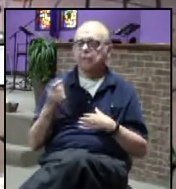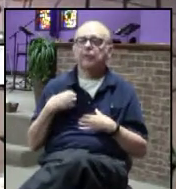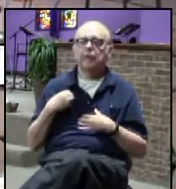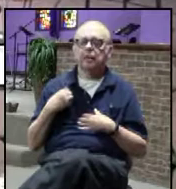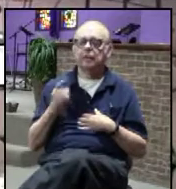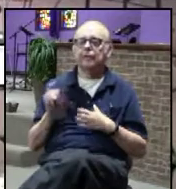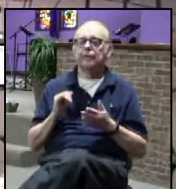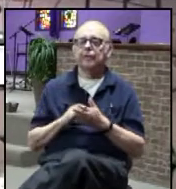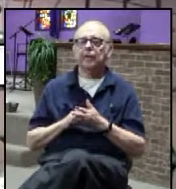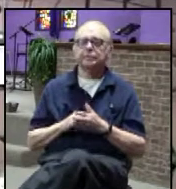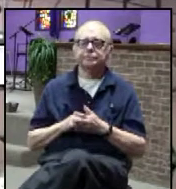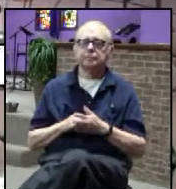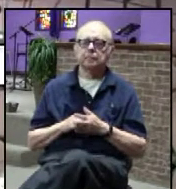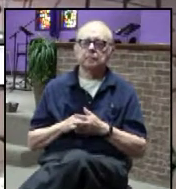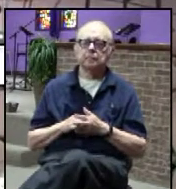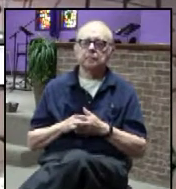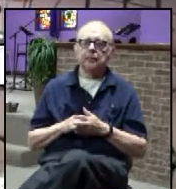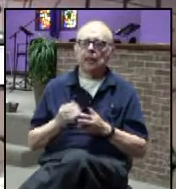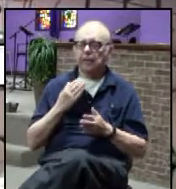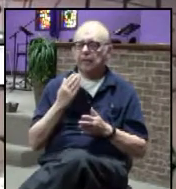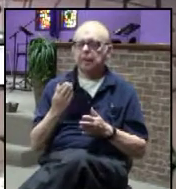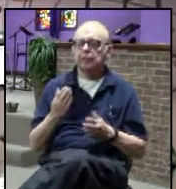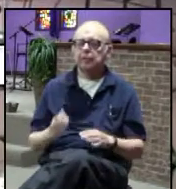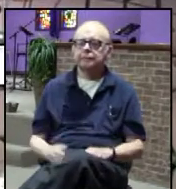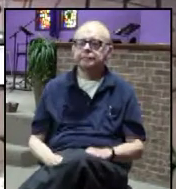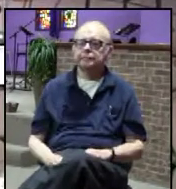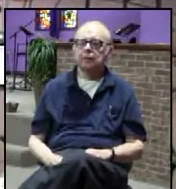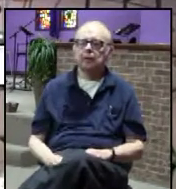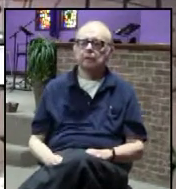much. Thank you.